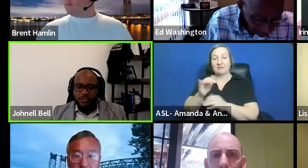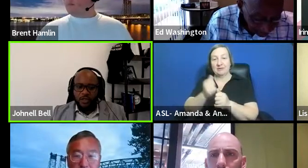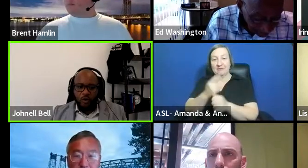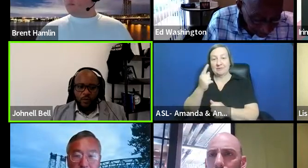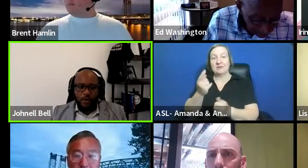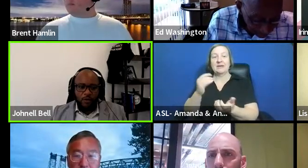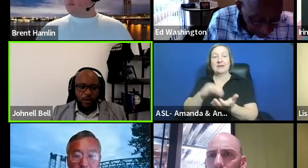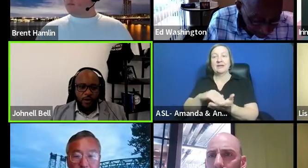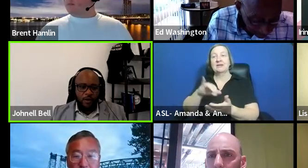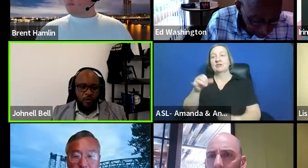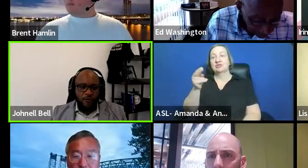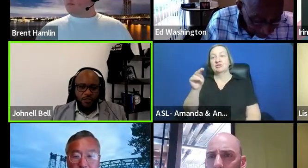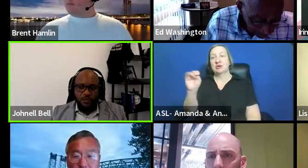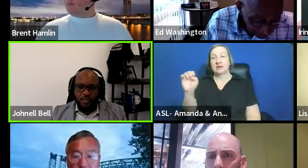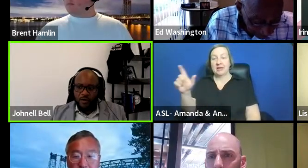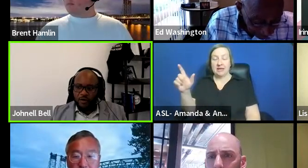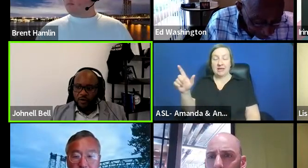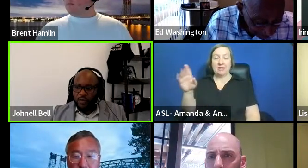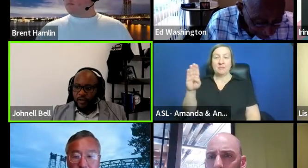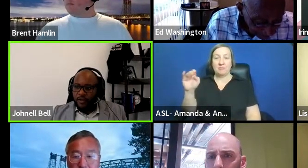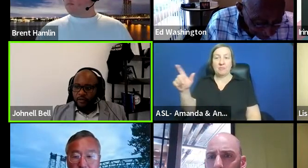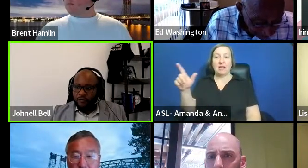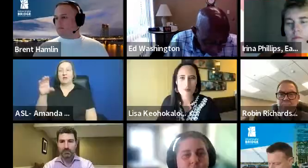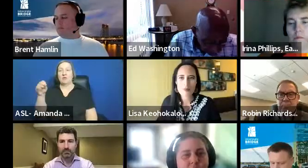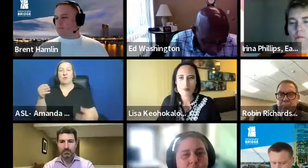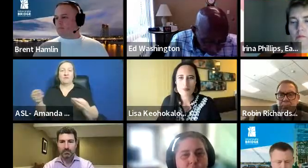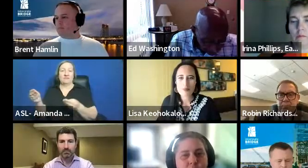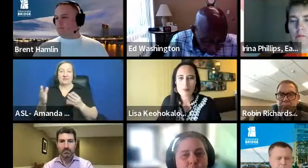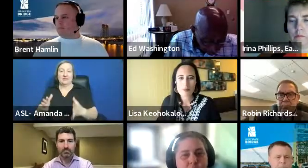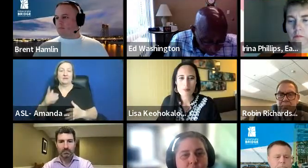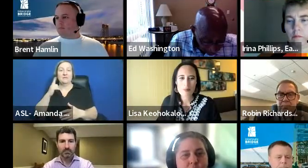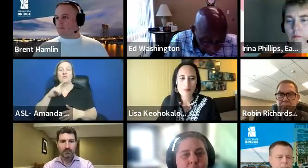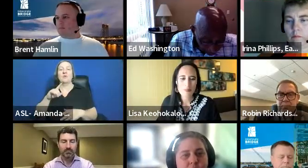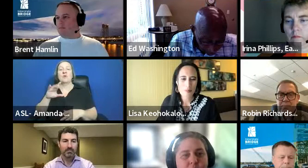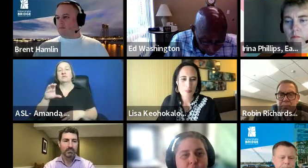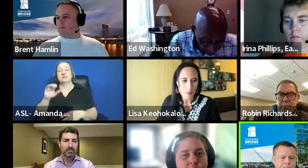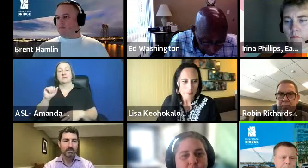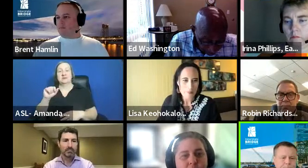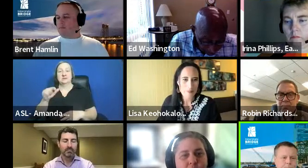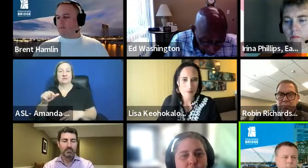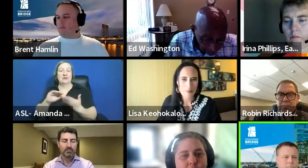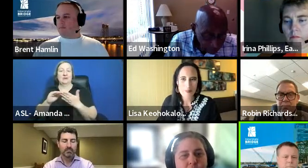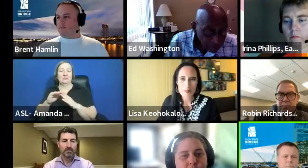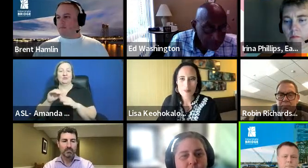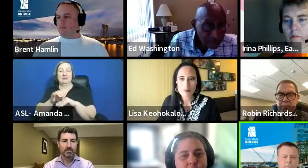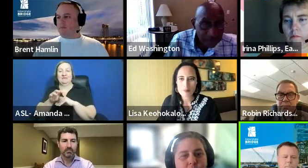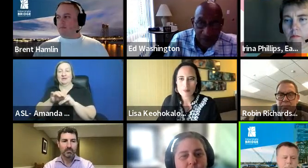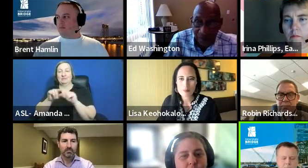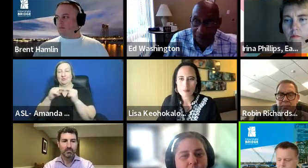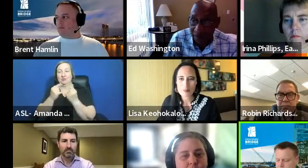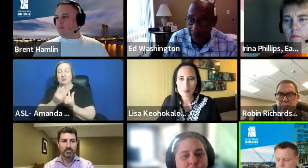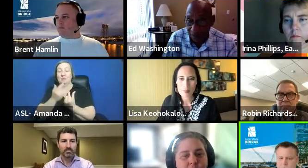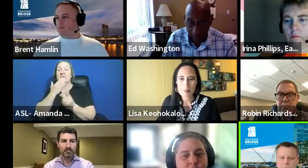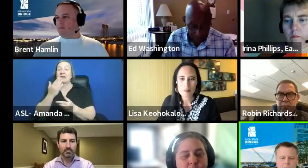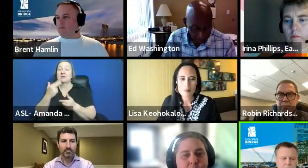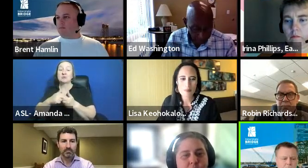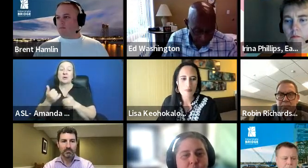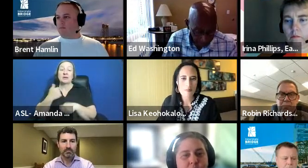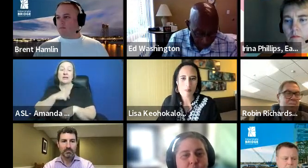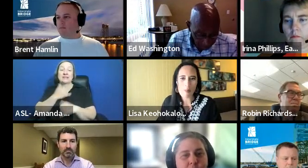Once again, Johnell Bell, co-facilitator for the Community Advisory Group. Thank you for joining us for today's June